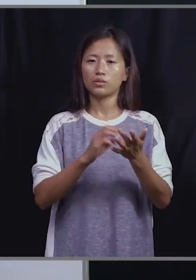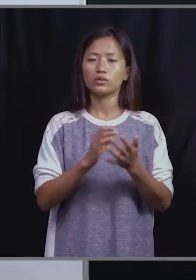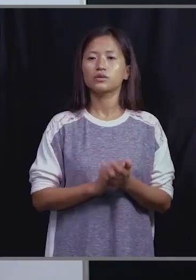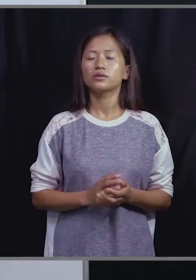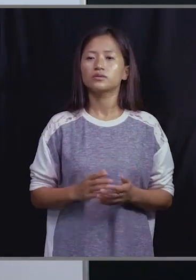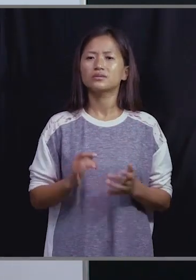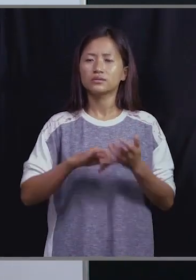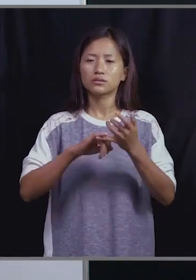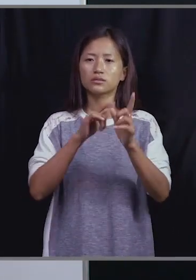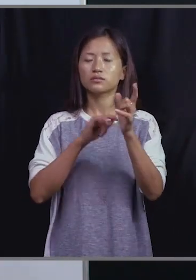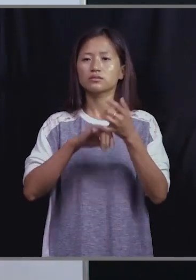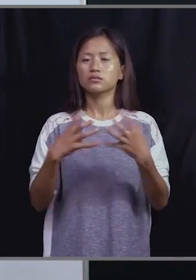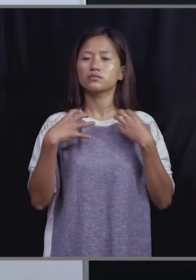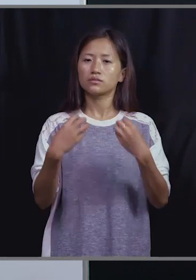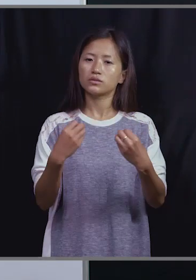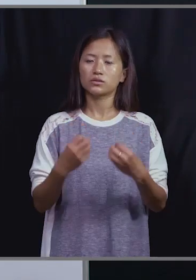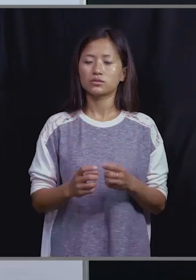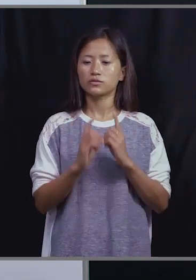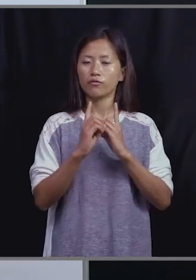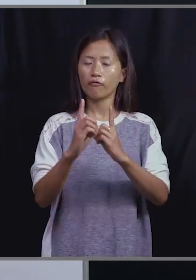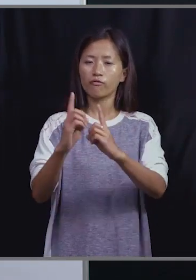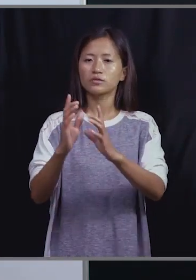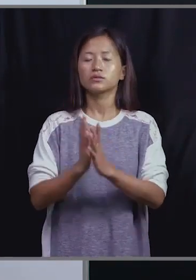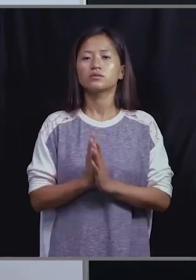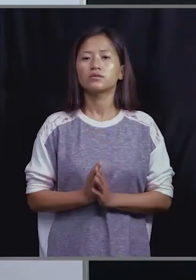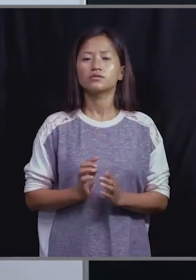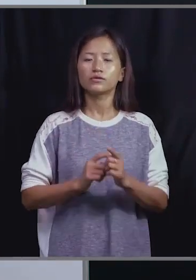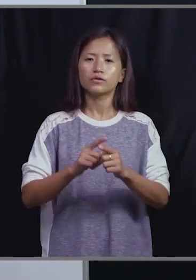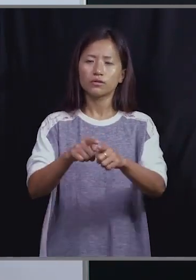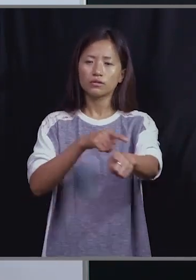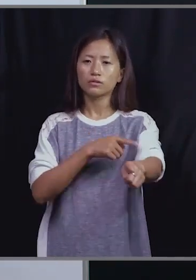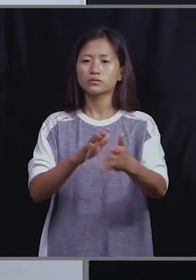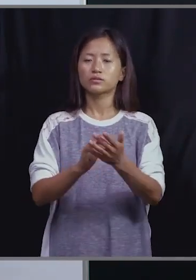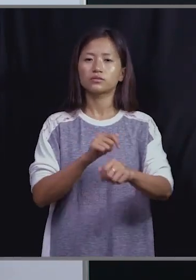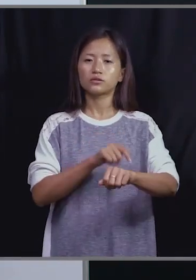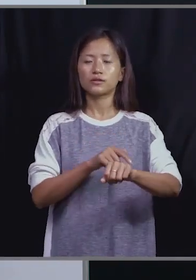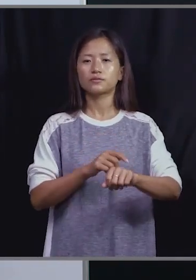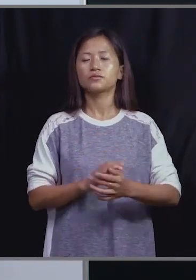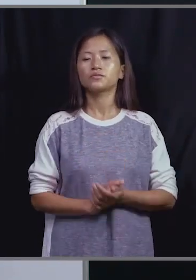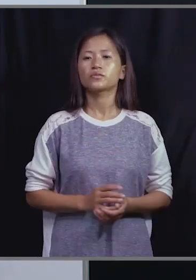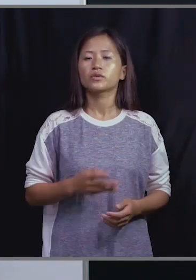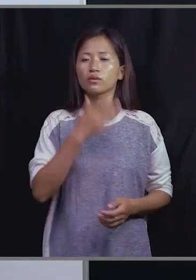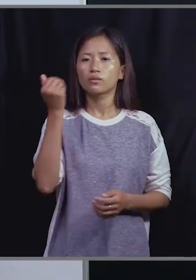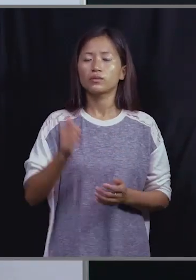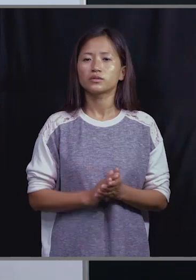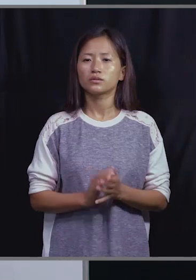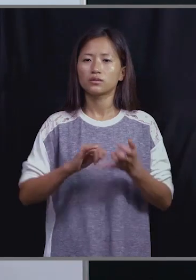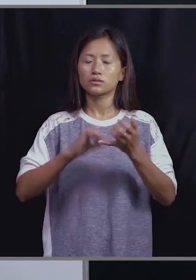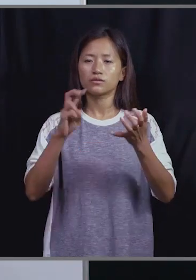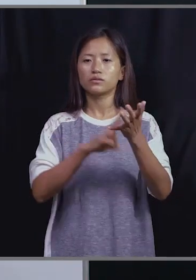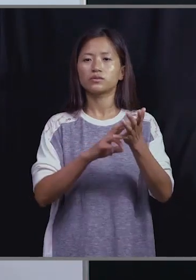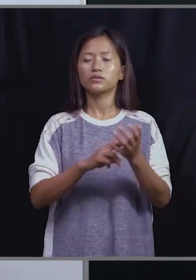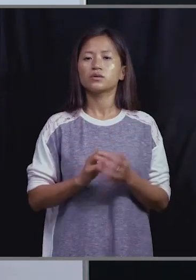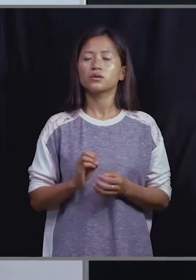that they wanted to follow, because for a very long time the Soviet Union was under